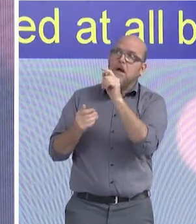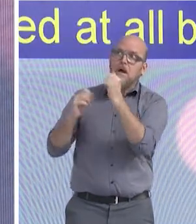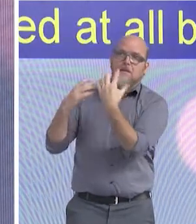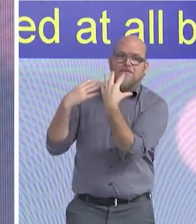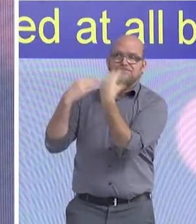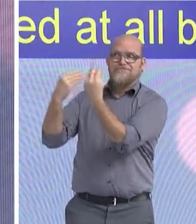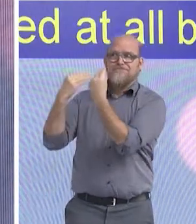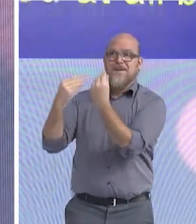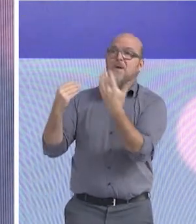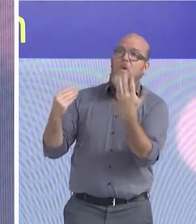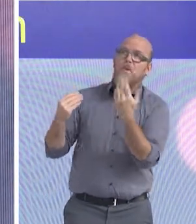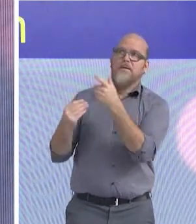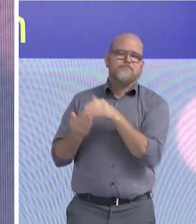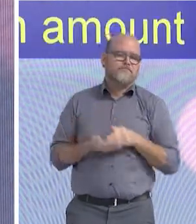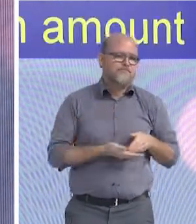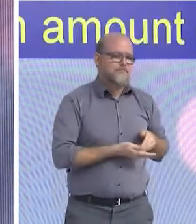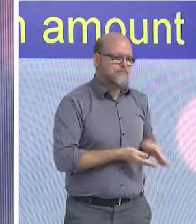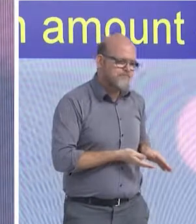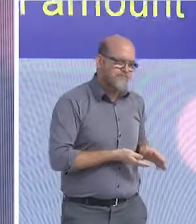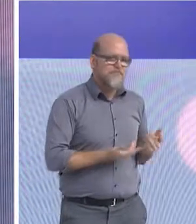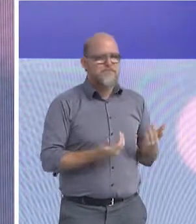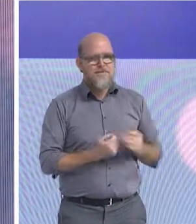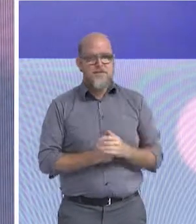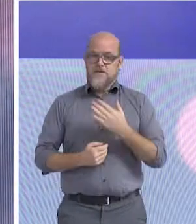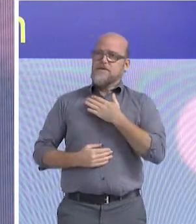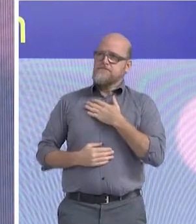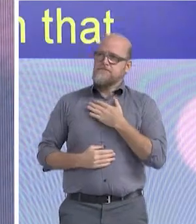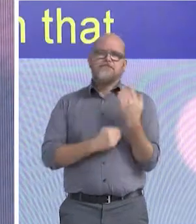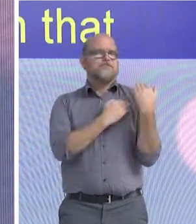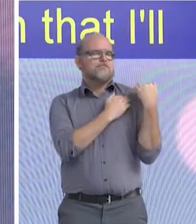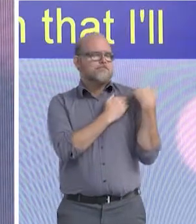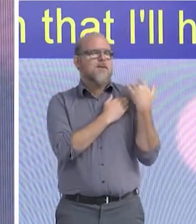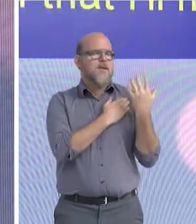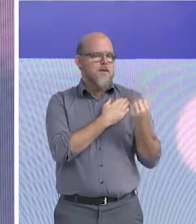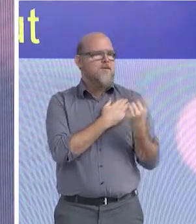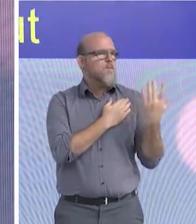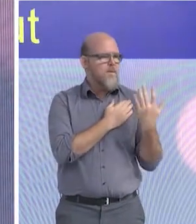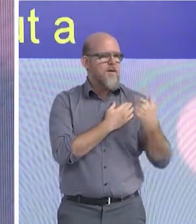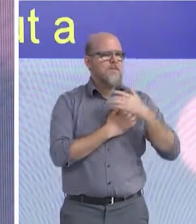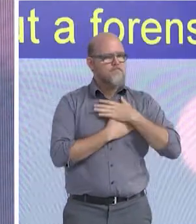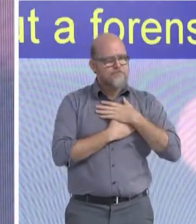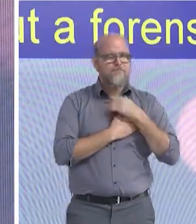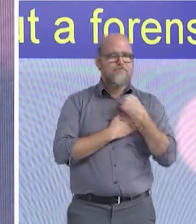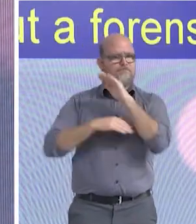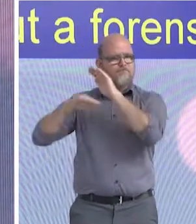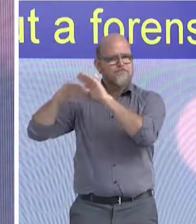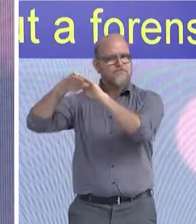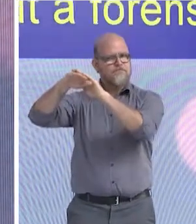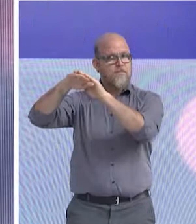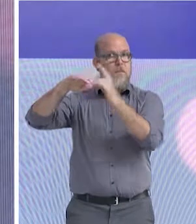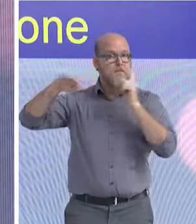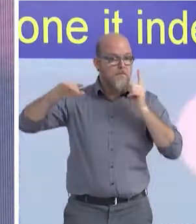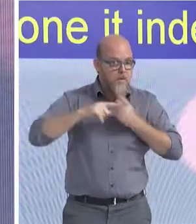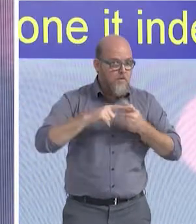take an amount of responsibility for that, in that I will have carried out a forensic investigation, I will have done it independently, I will have